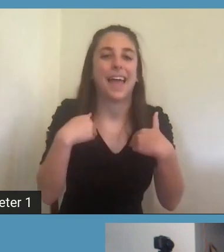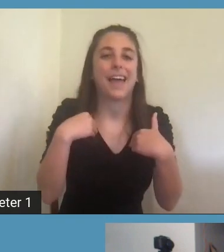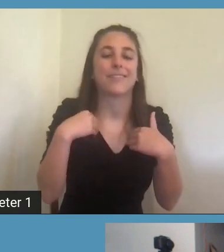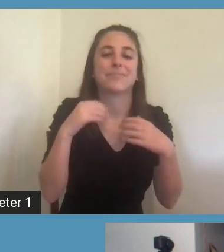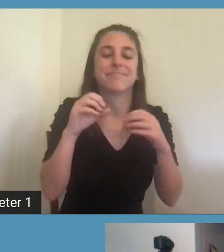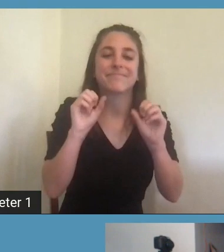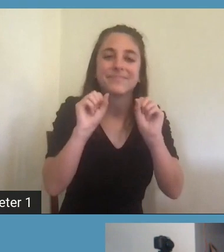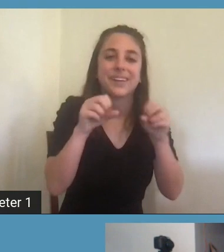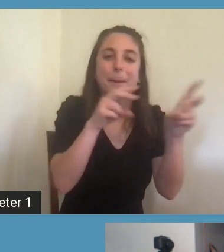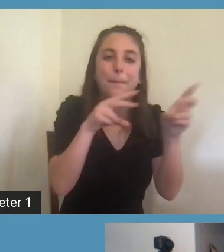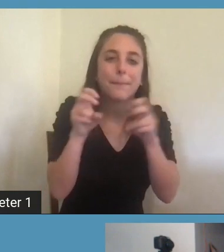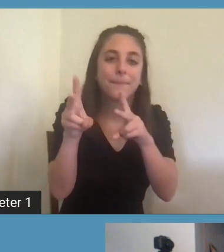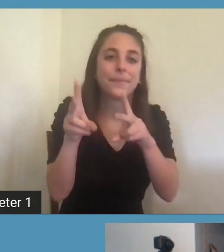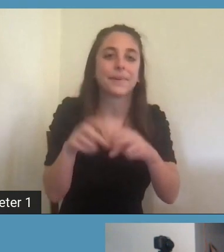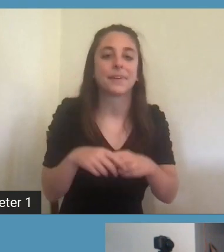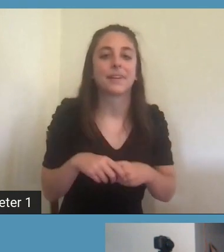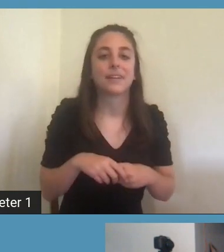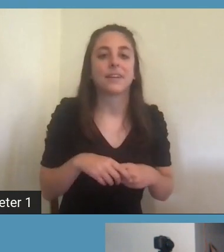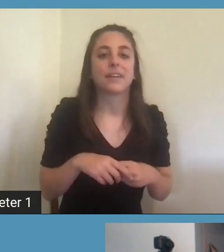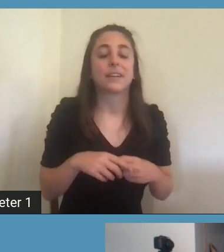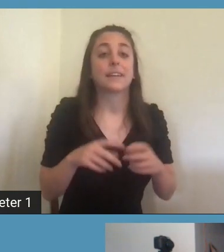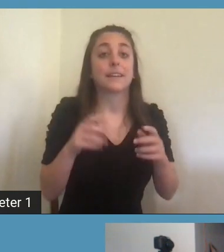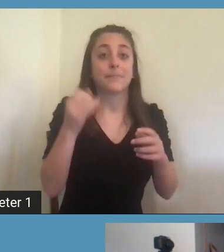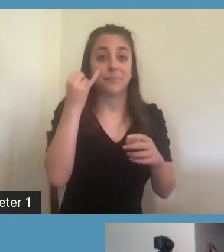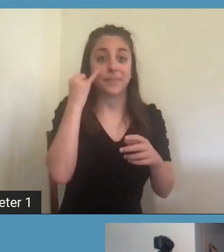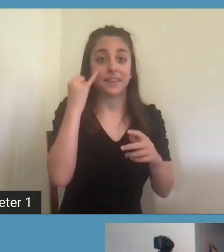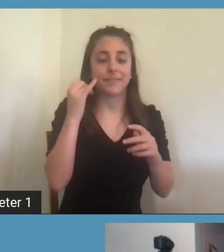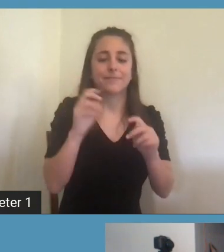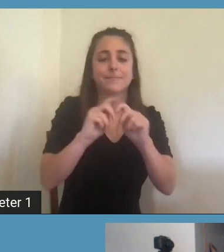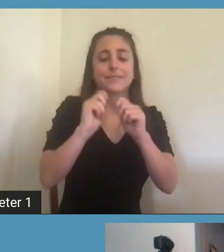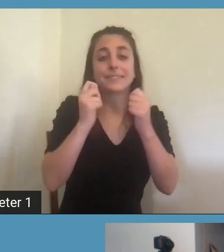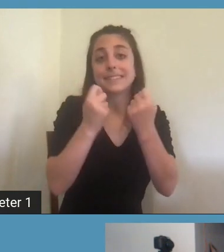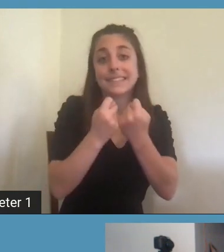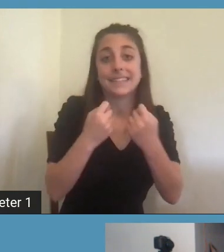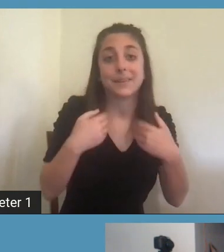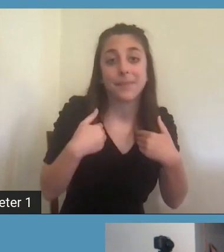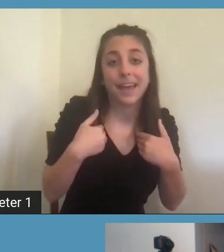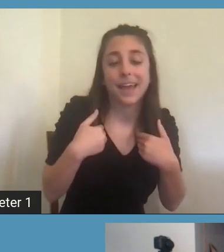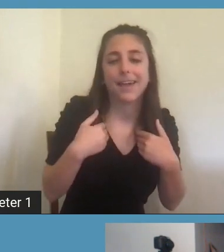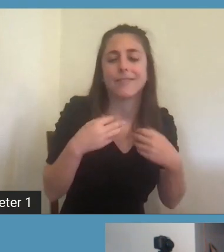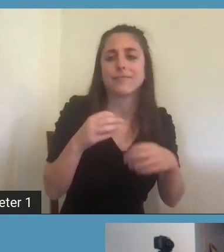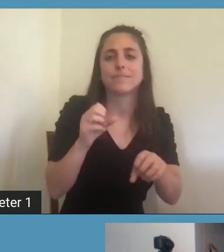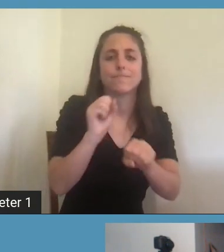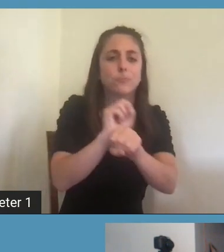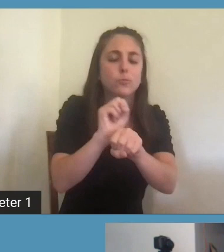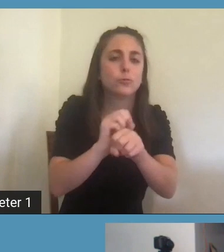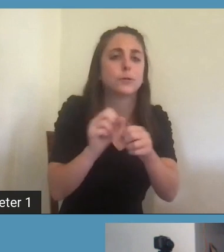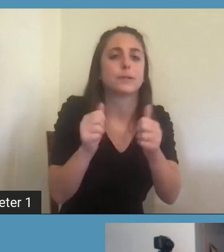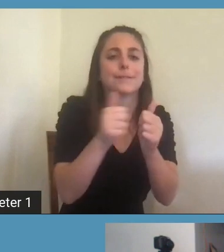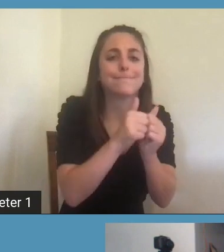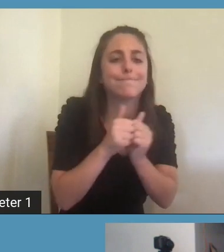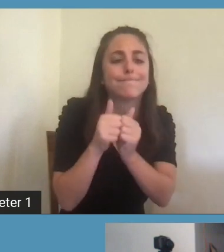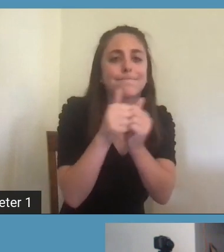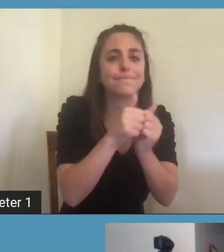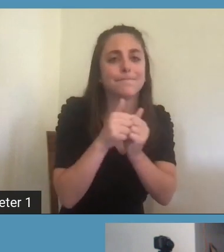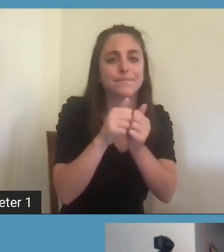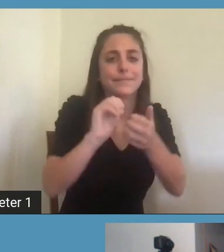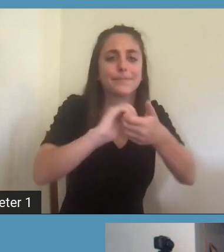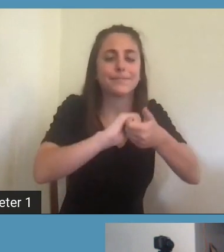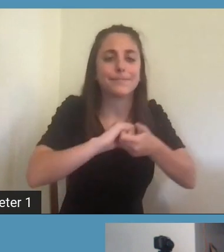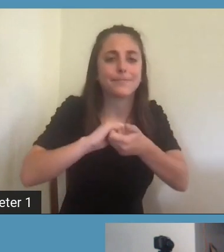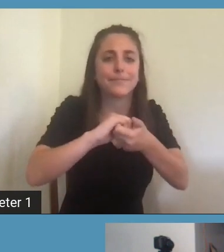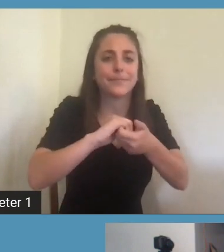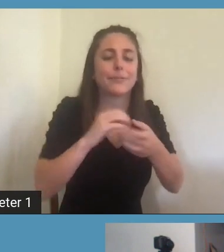there. And when you have a whole team of people who are working to make that cohesive and